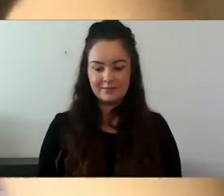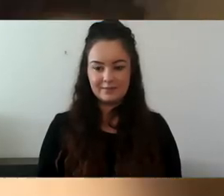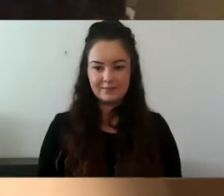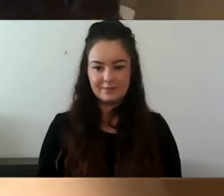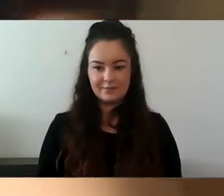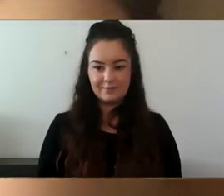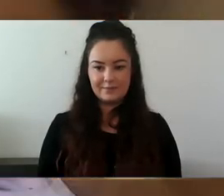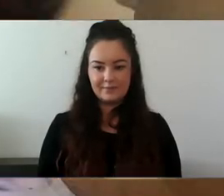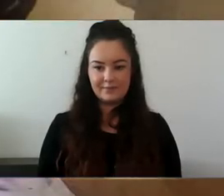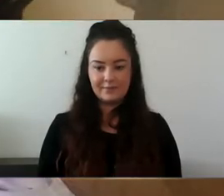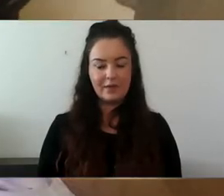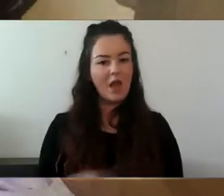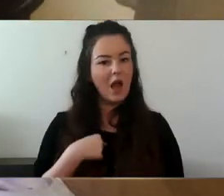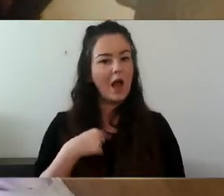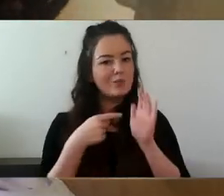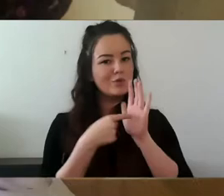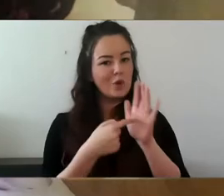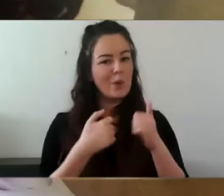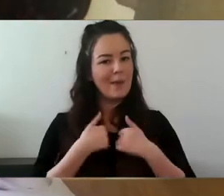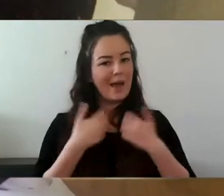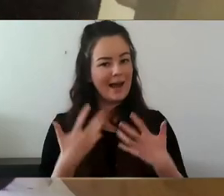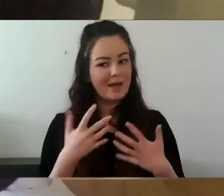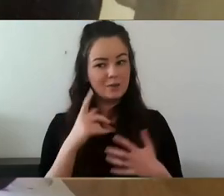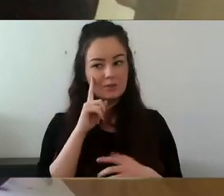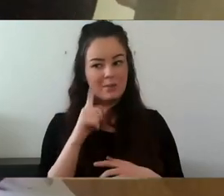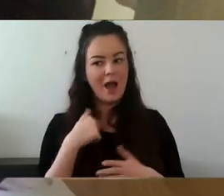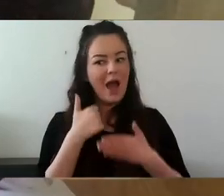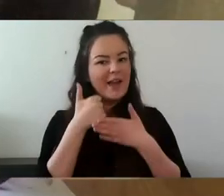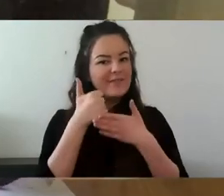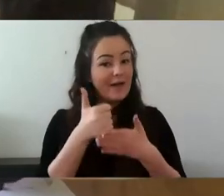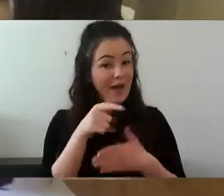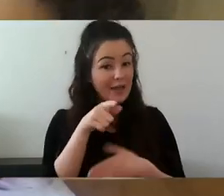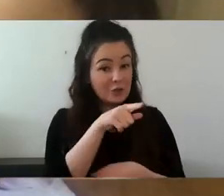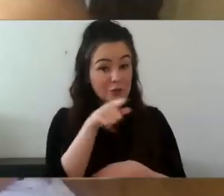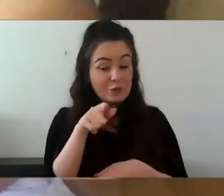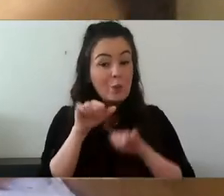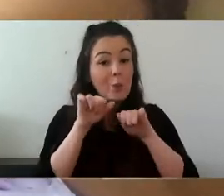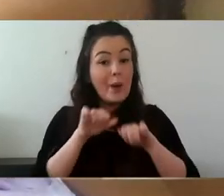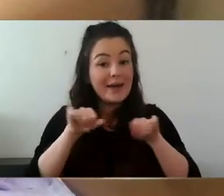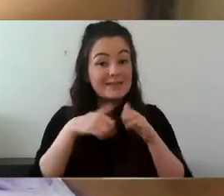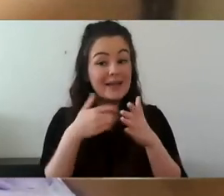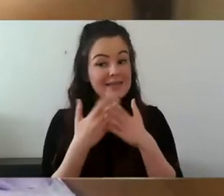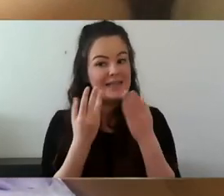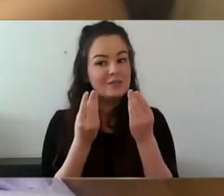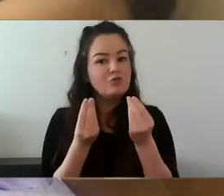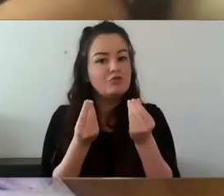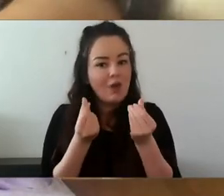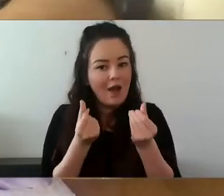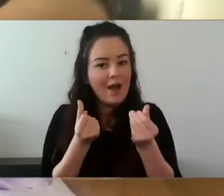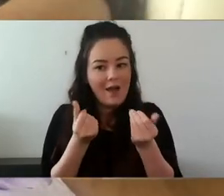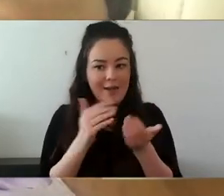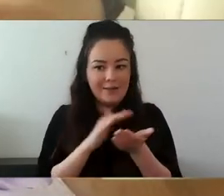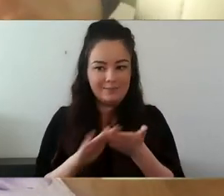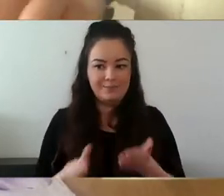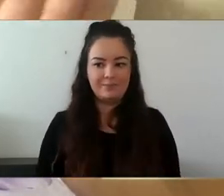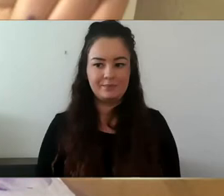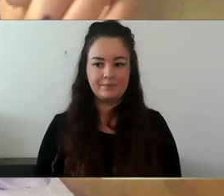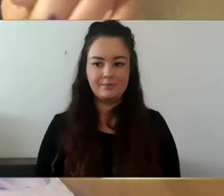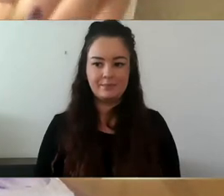Look at that one. Like I said, I'll do mine now just so you can see. I advise just waiting until yours